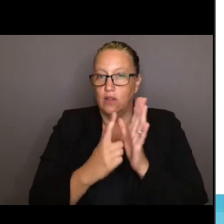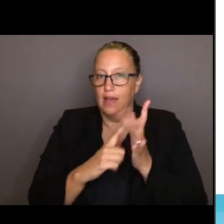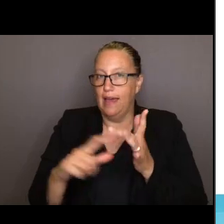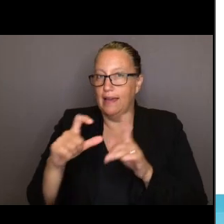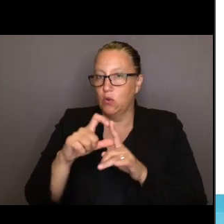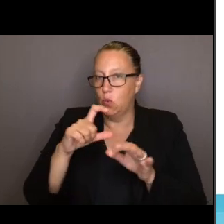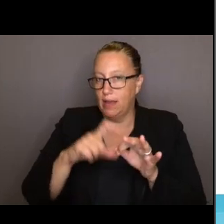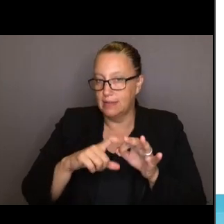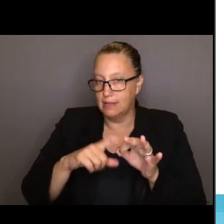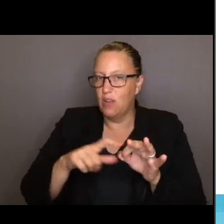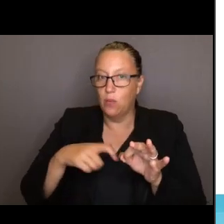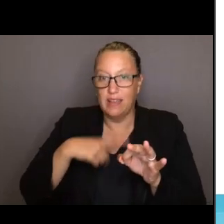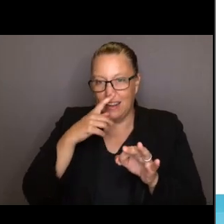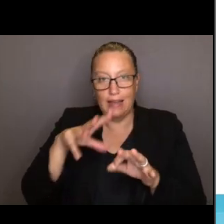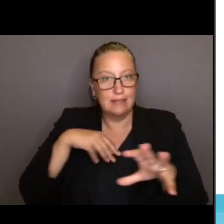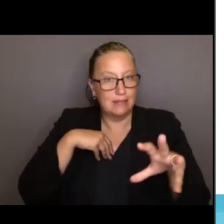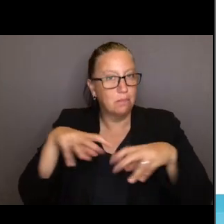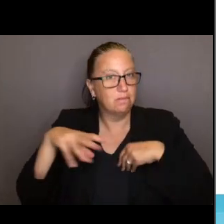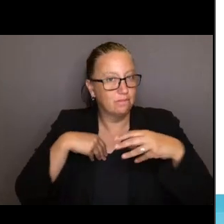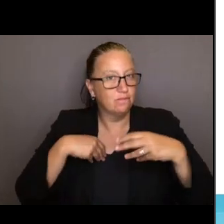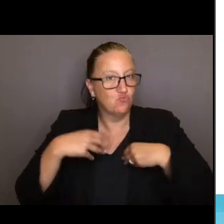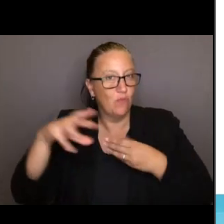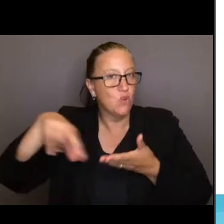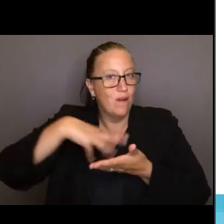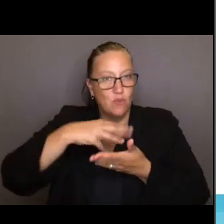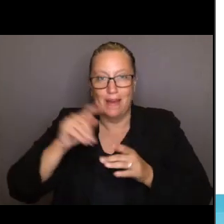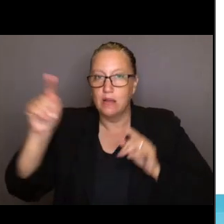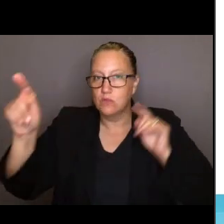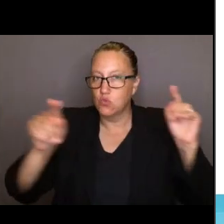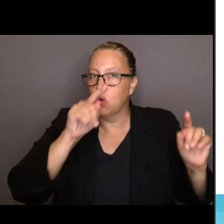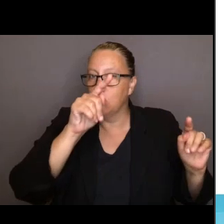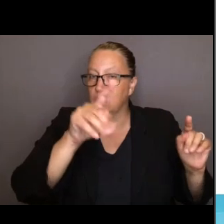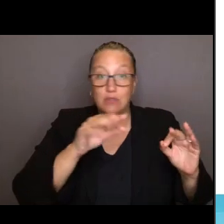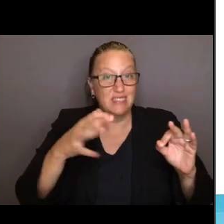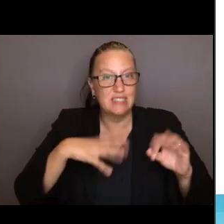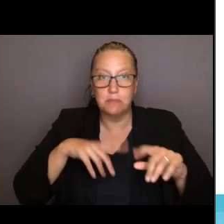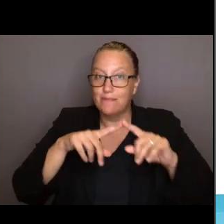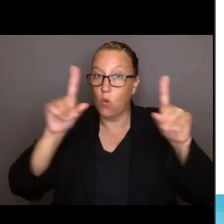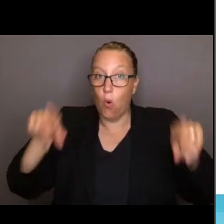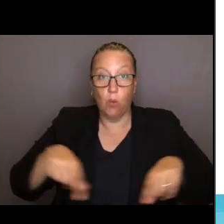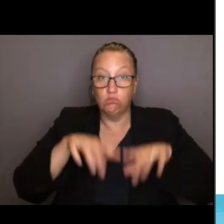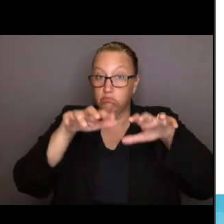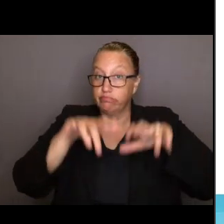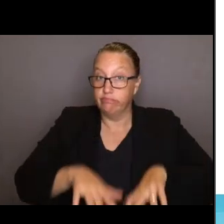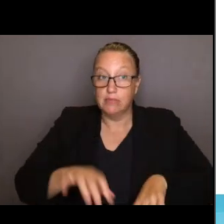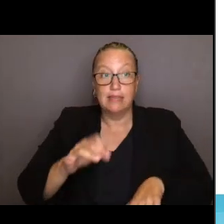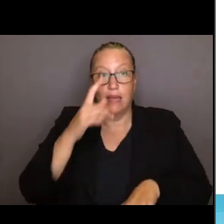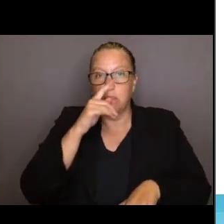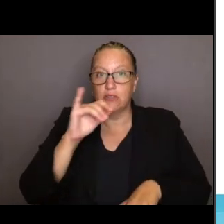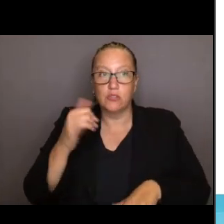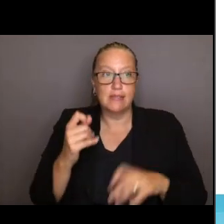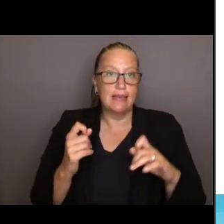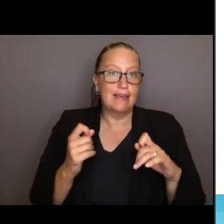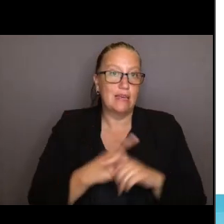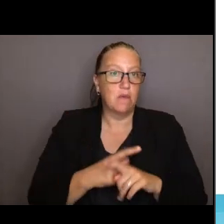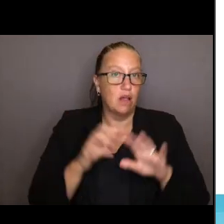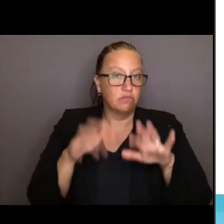Once we have a referral, it doesn't necessarily need to be in a form. It can just be an email with the details